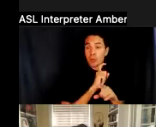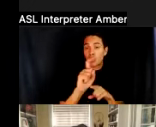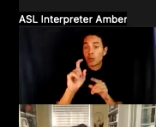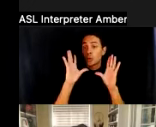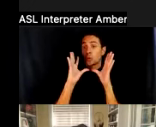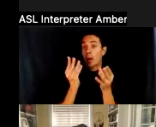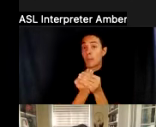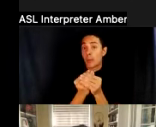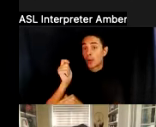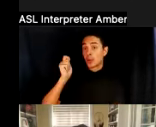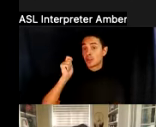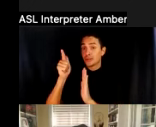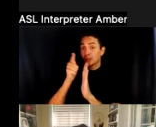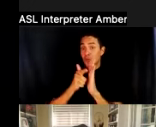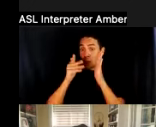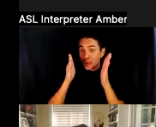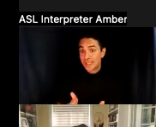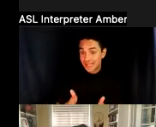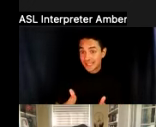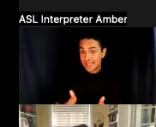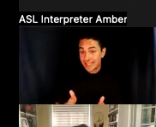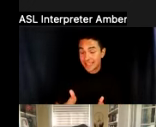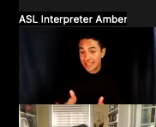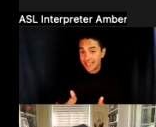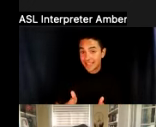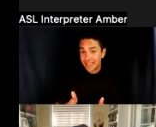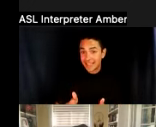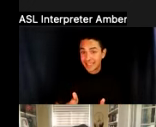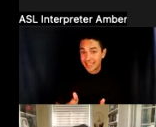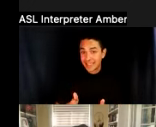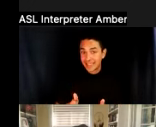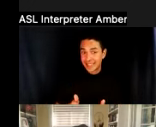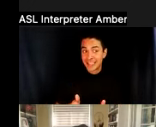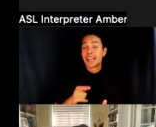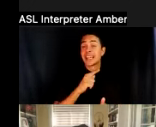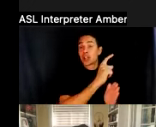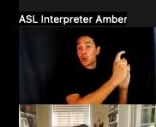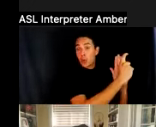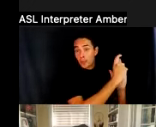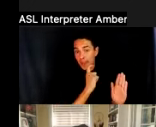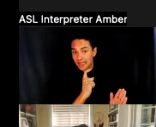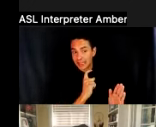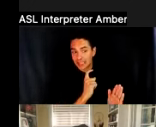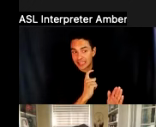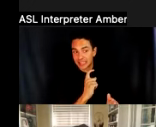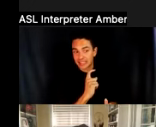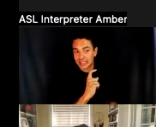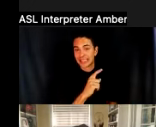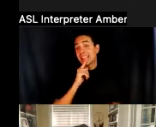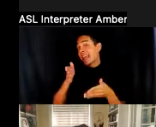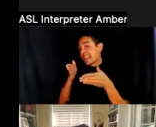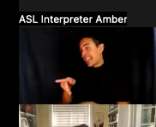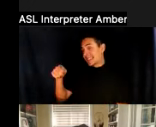tribal attorney, which later she calls back to say, "Well, let them in the